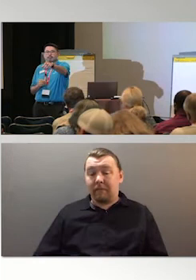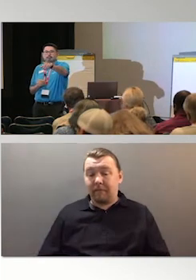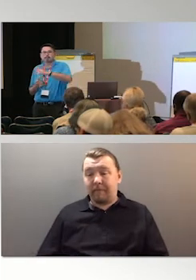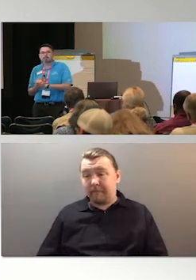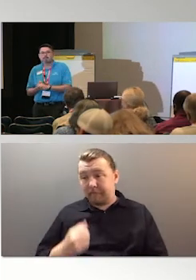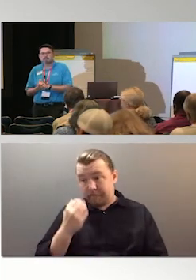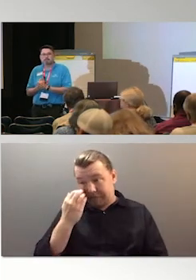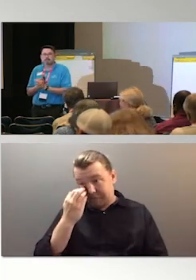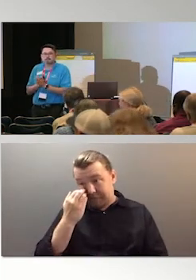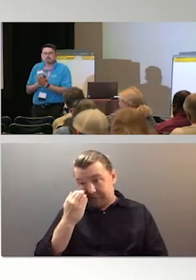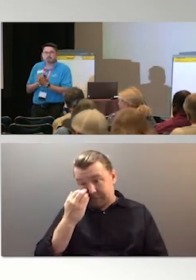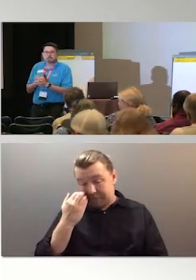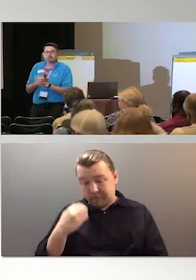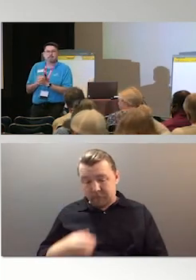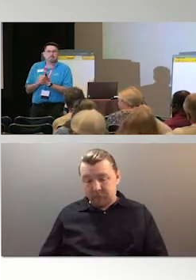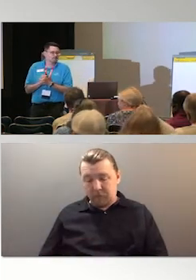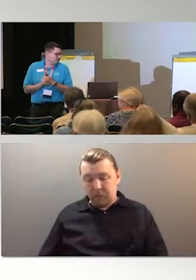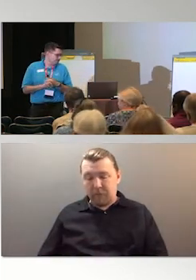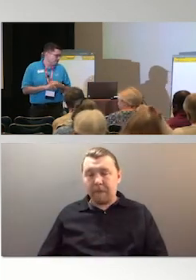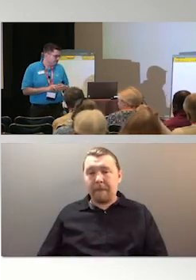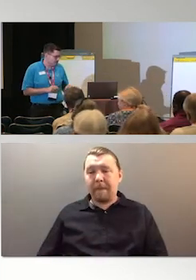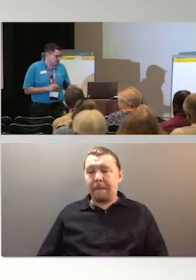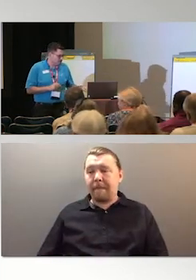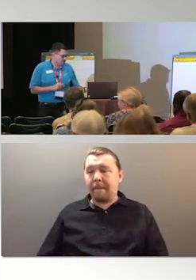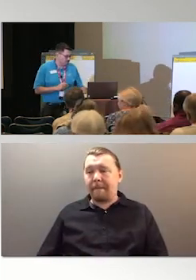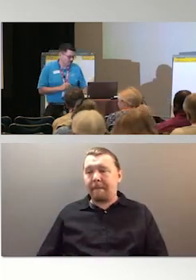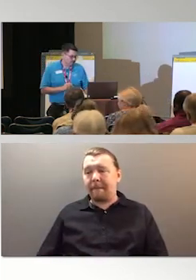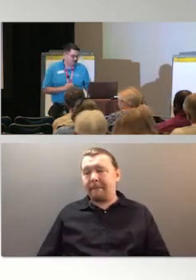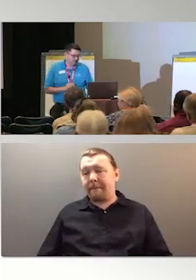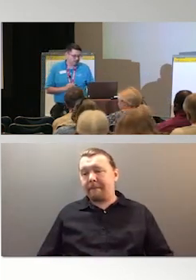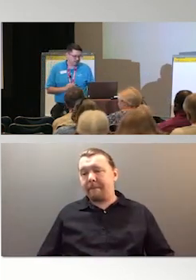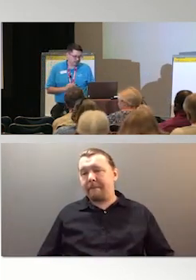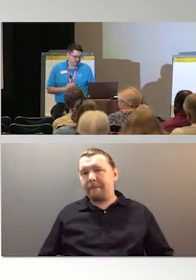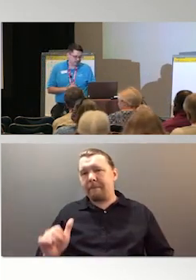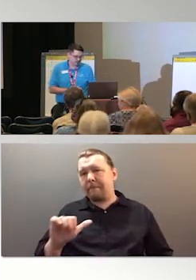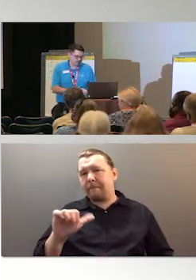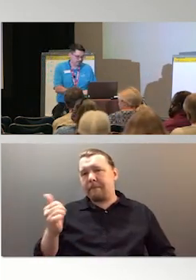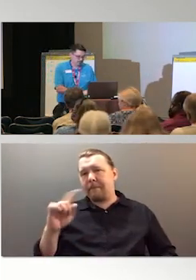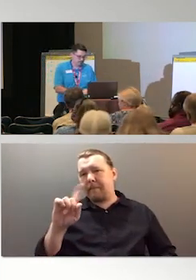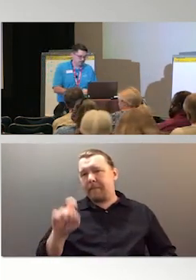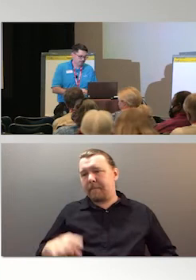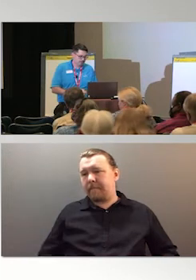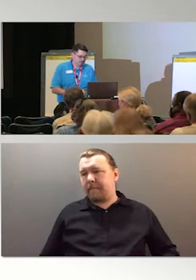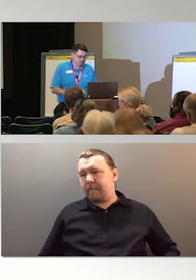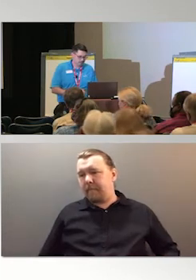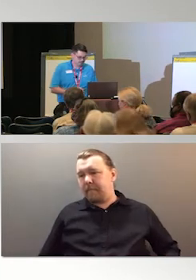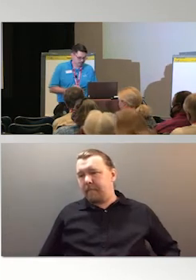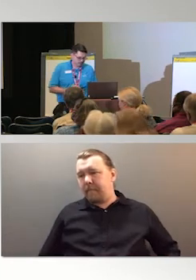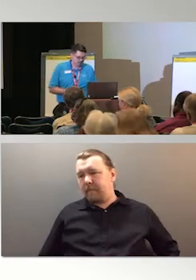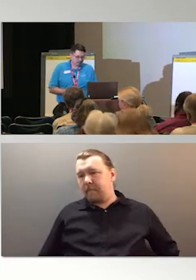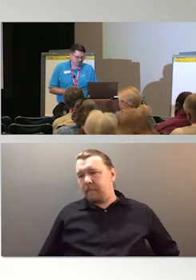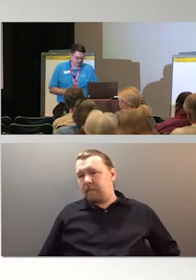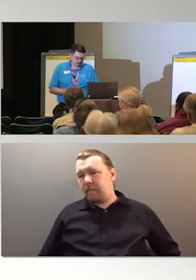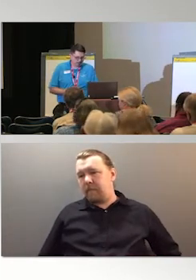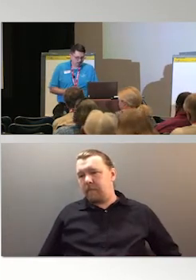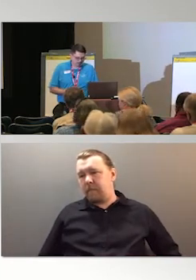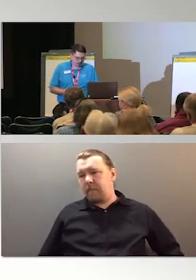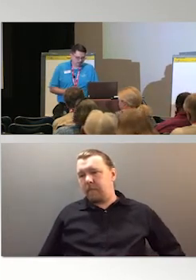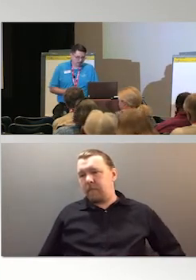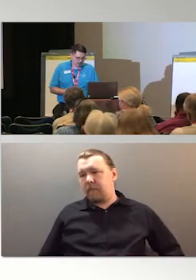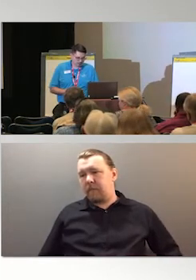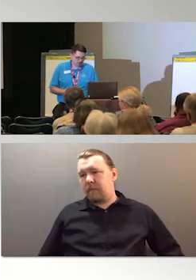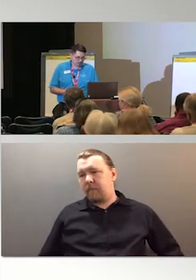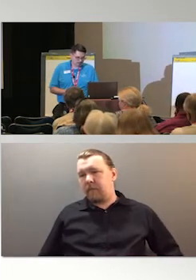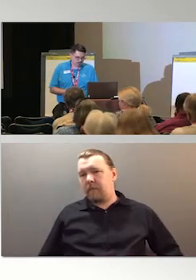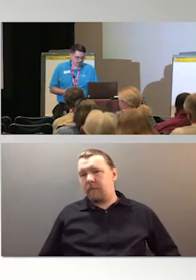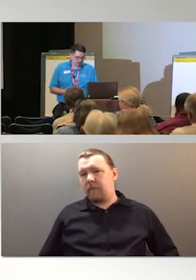Sir. Yes. We're talking about Able United, which is a Florida-based able account.